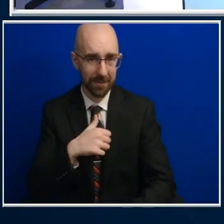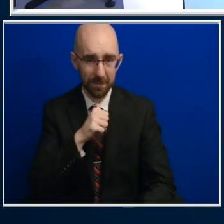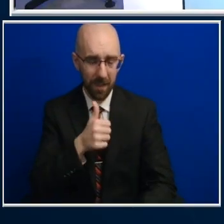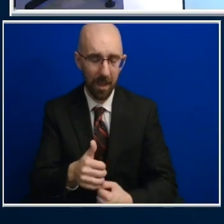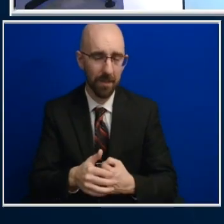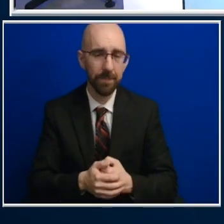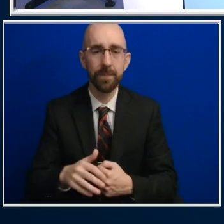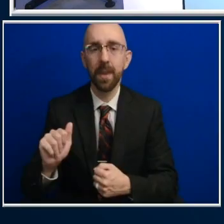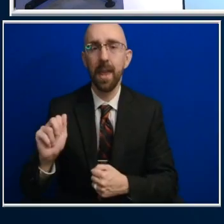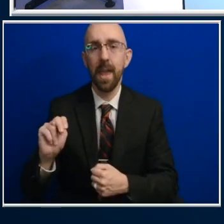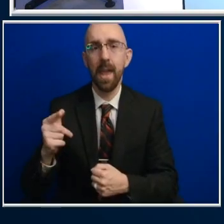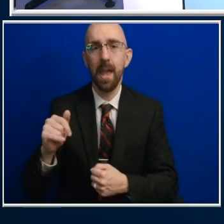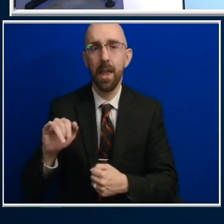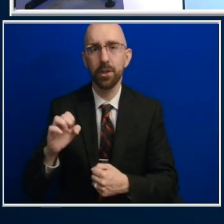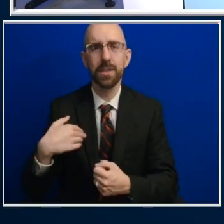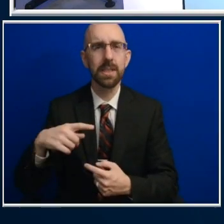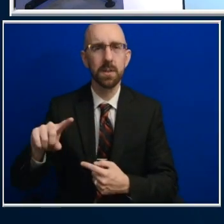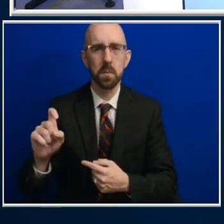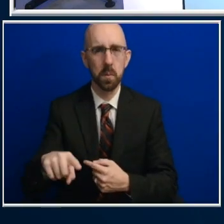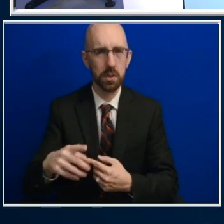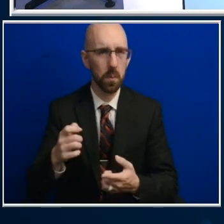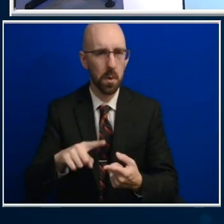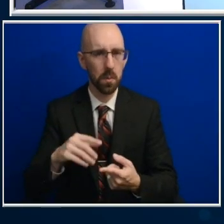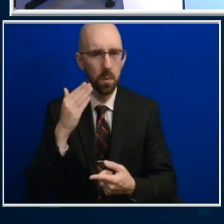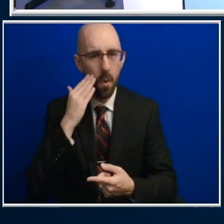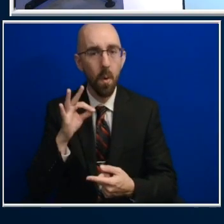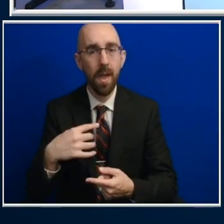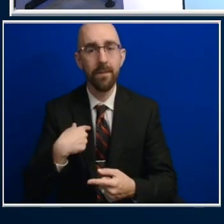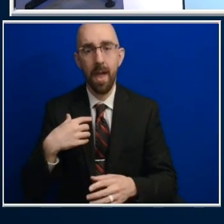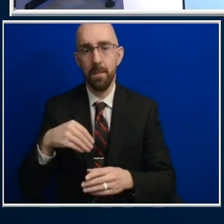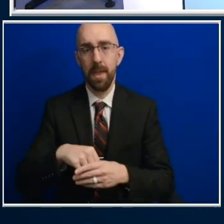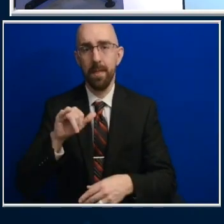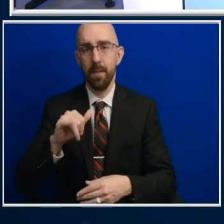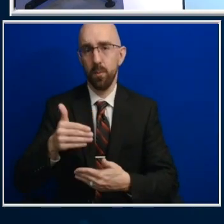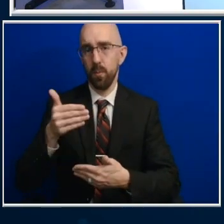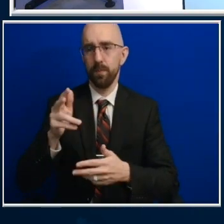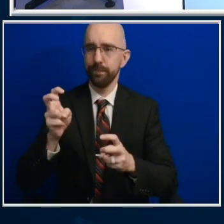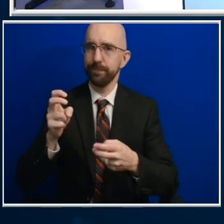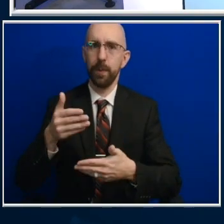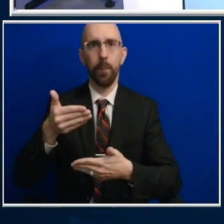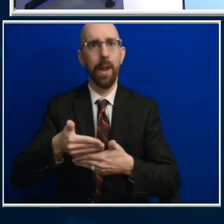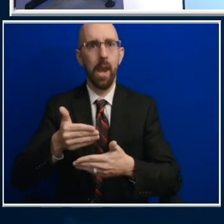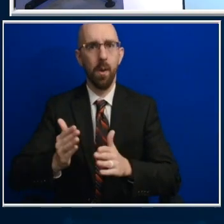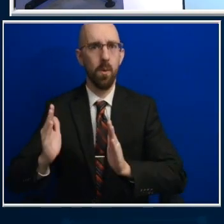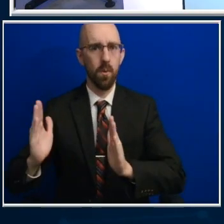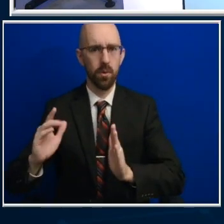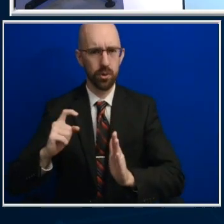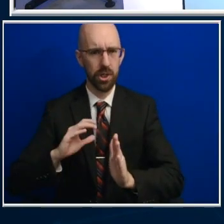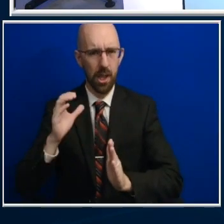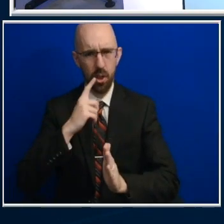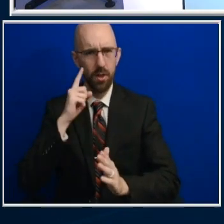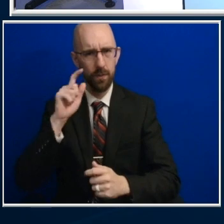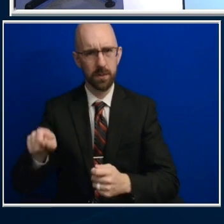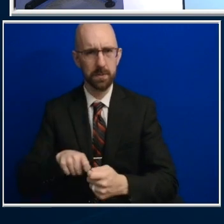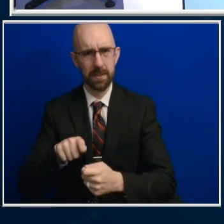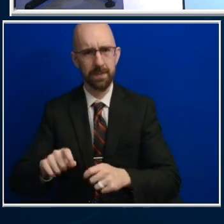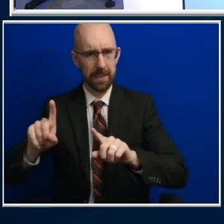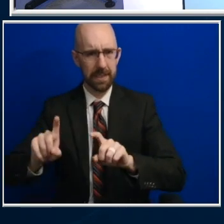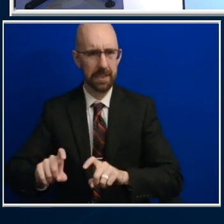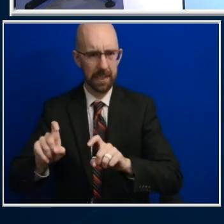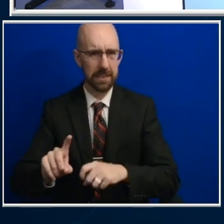question. Angie wants to know, if I'm in one of these aging windows, should I be seeking out any specific tests?